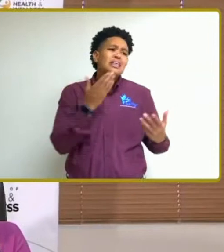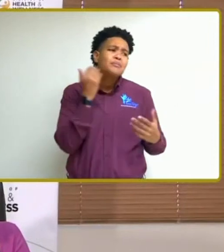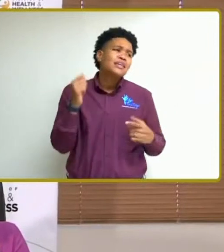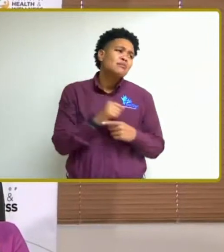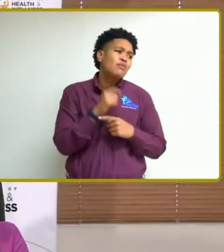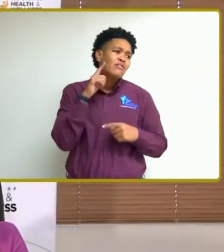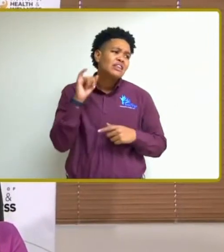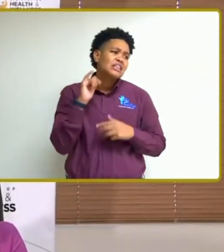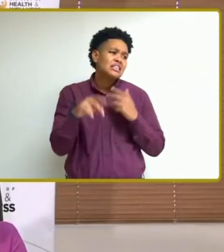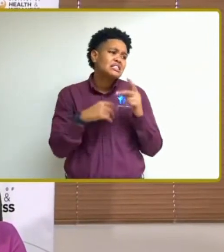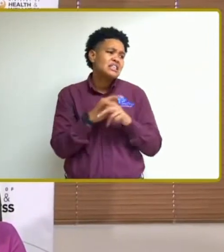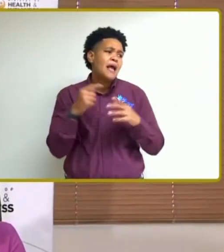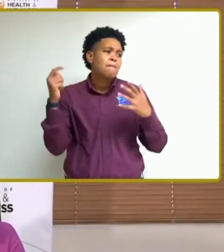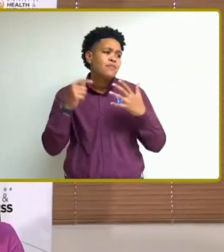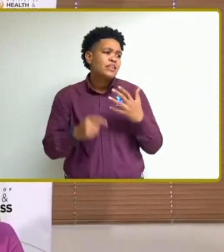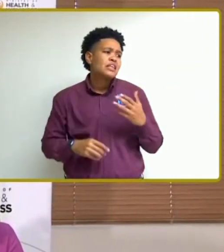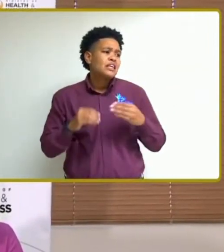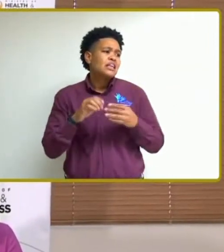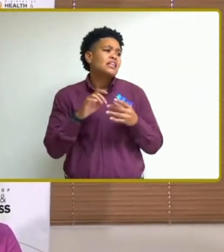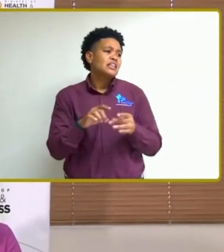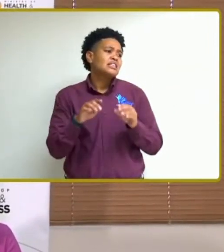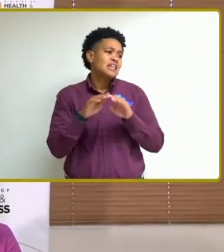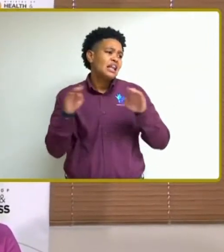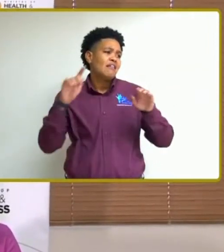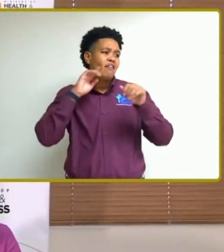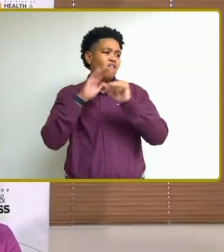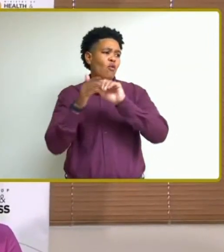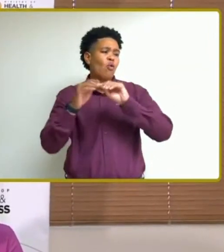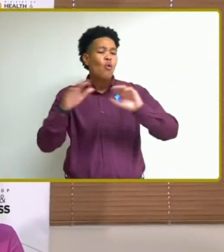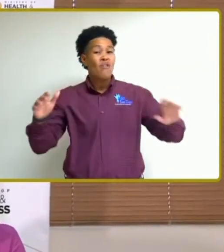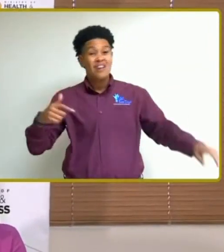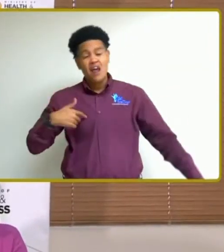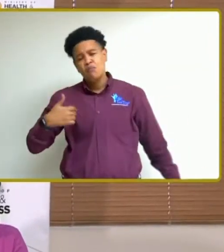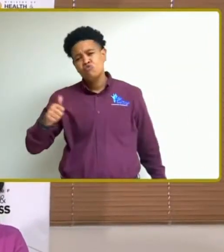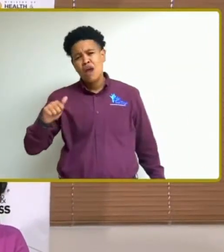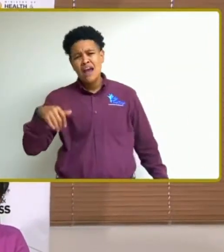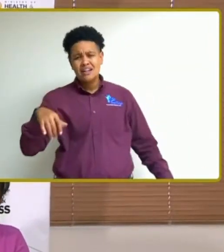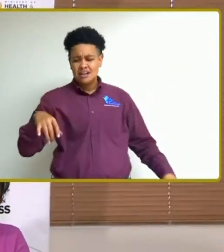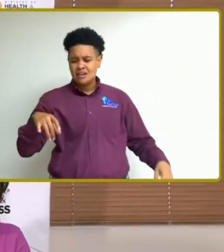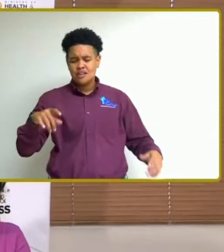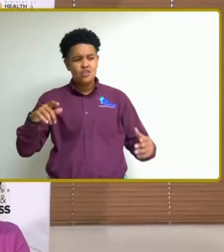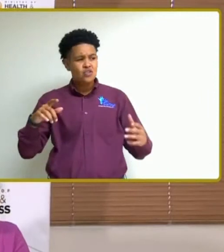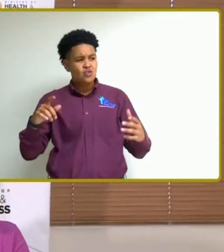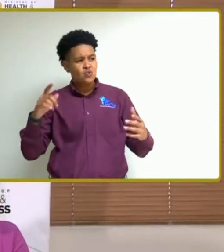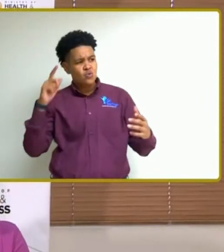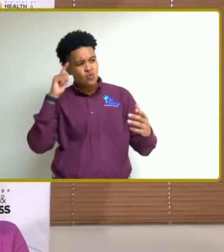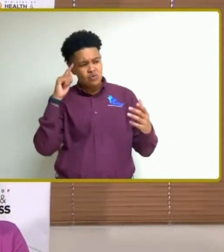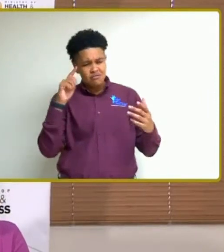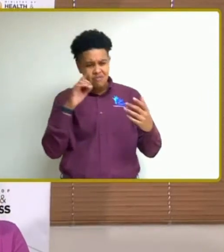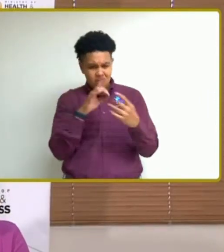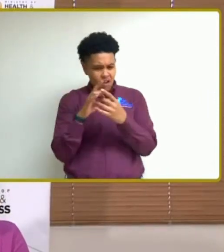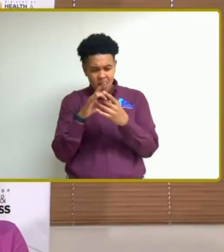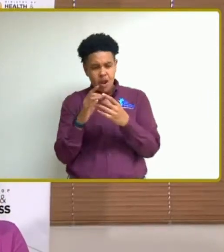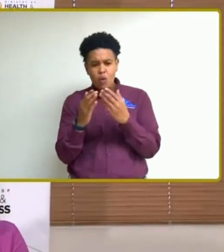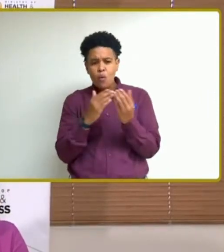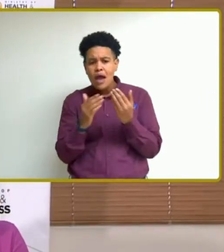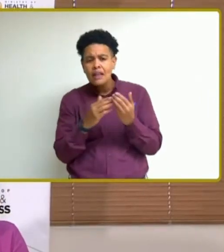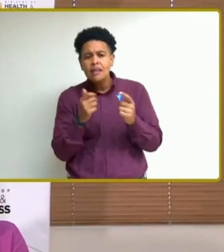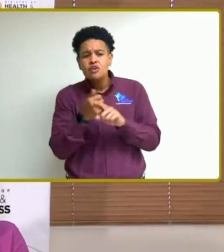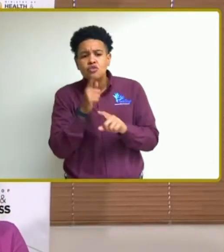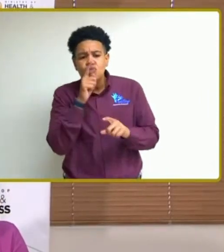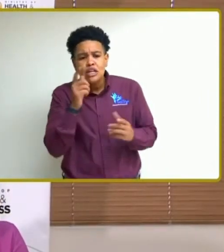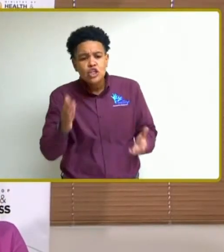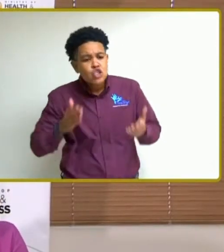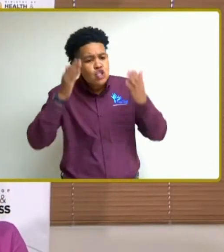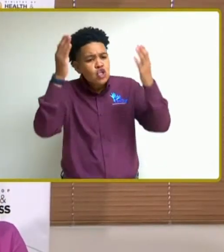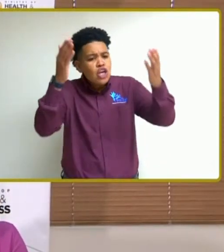initiative at this stage of the pandemic? I mean, I'm trying to sort of reconcile whether they are suggesting